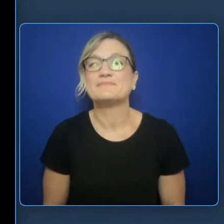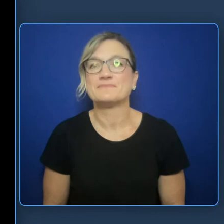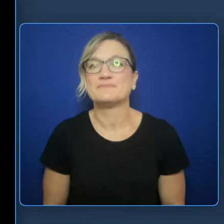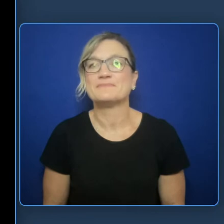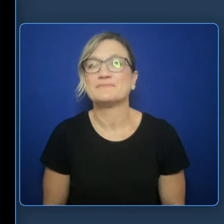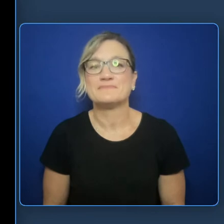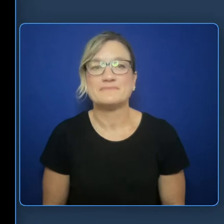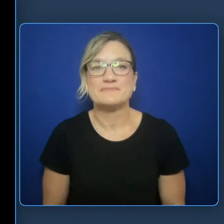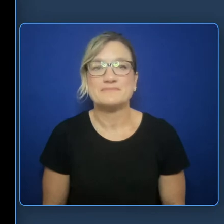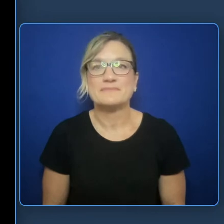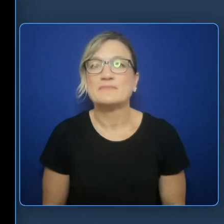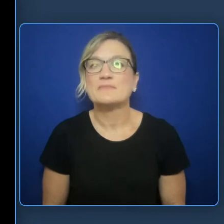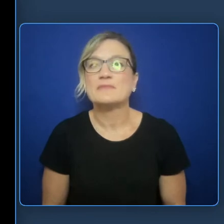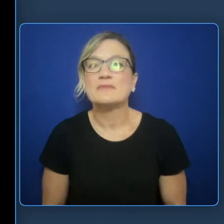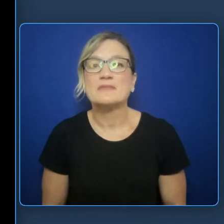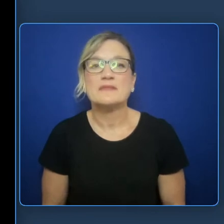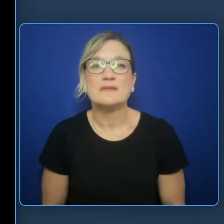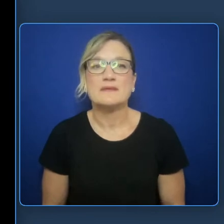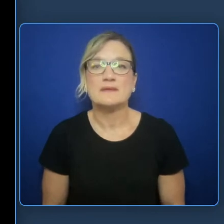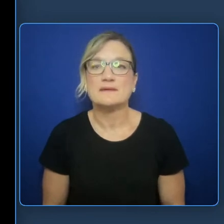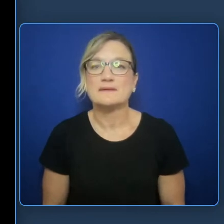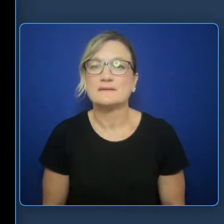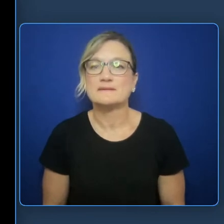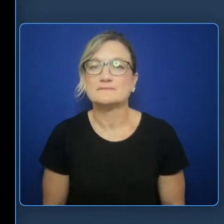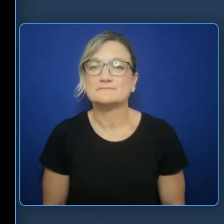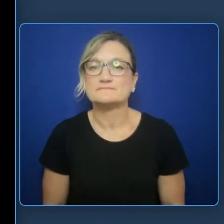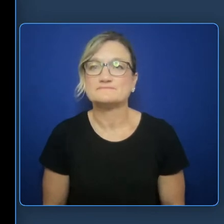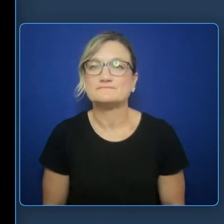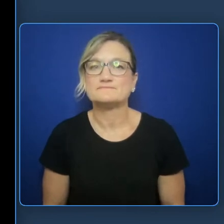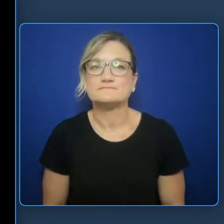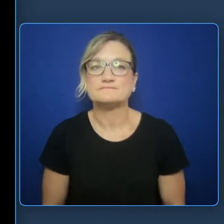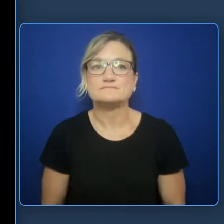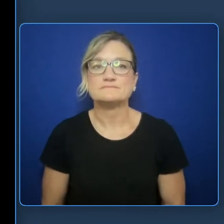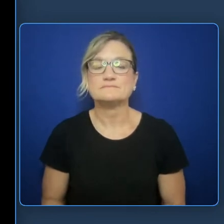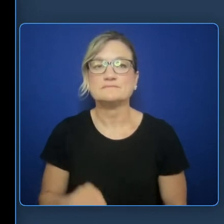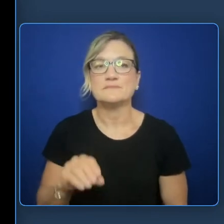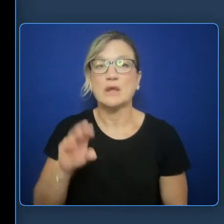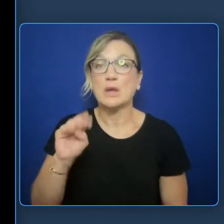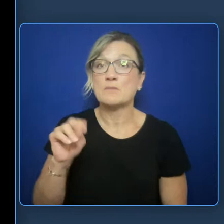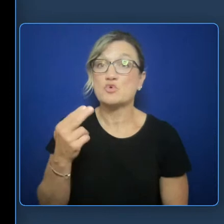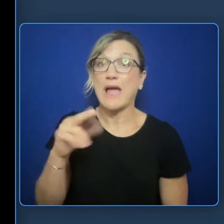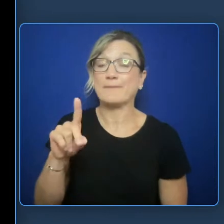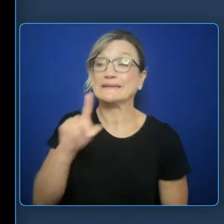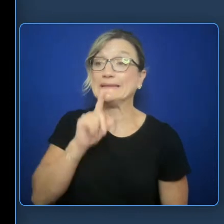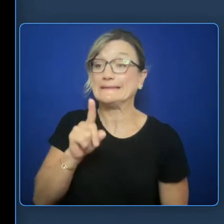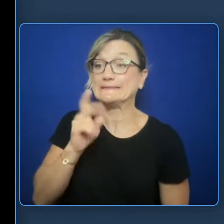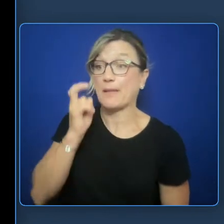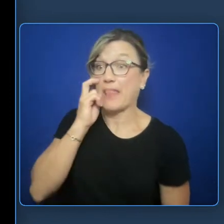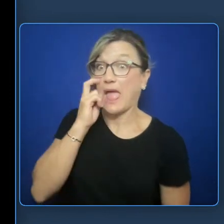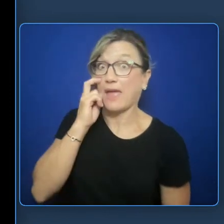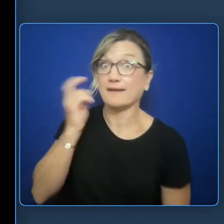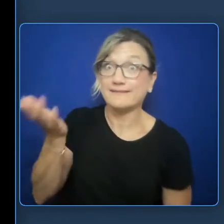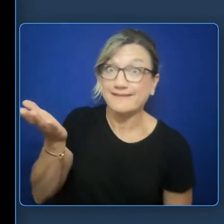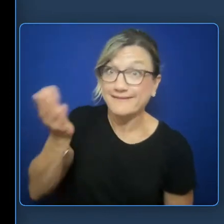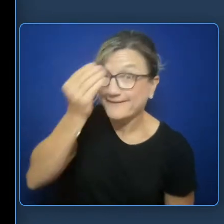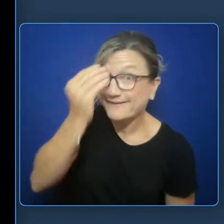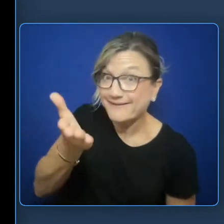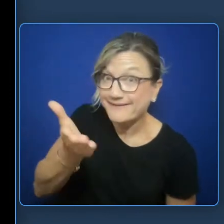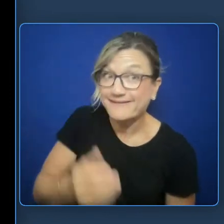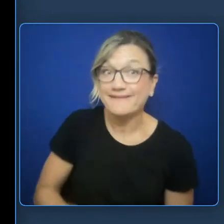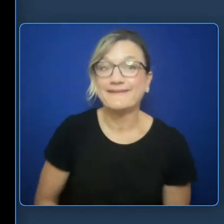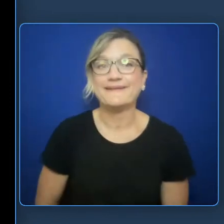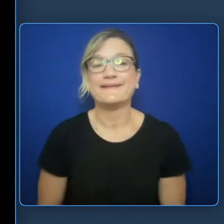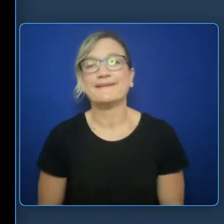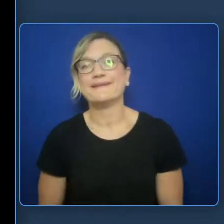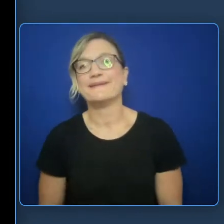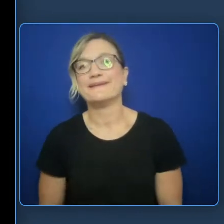with a fingertip. Muhammad is blind. Muhammad starts as the bird nips his finger. He taps his finger on